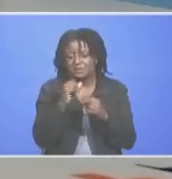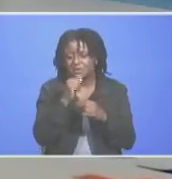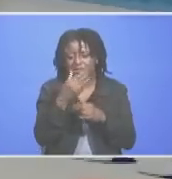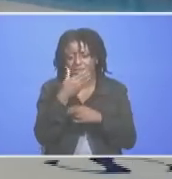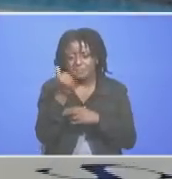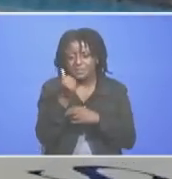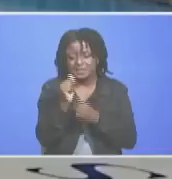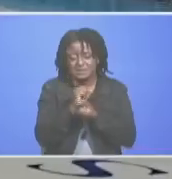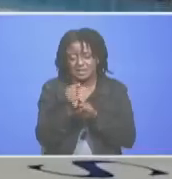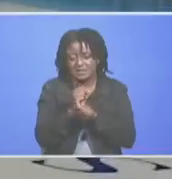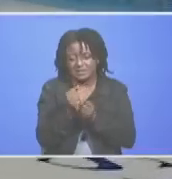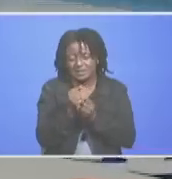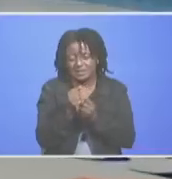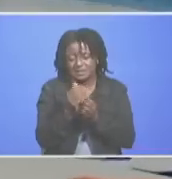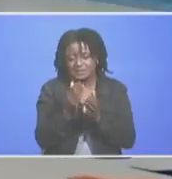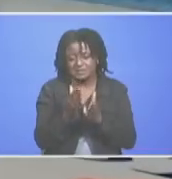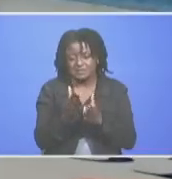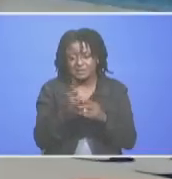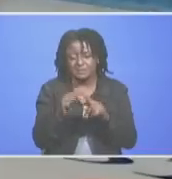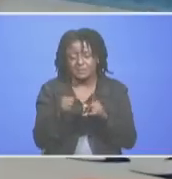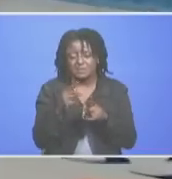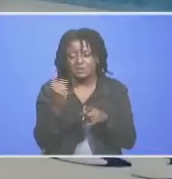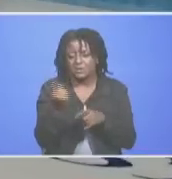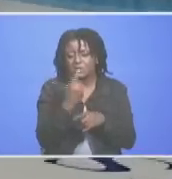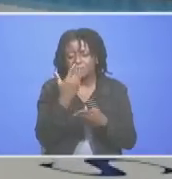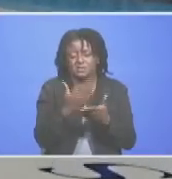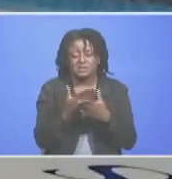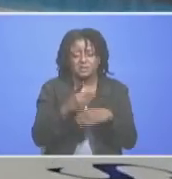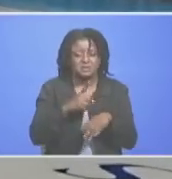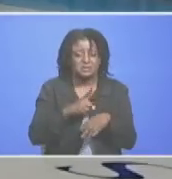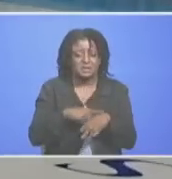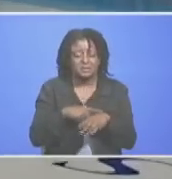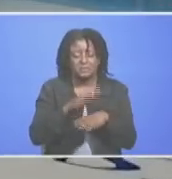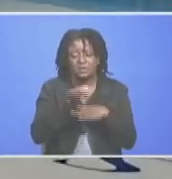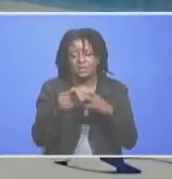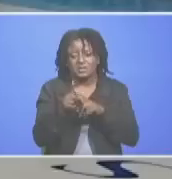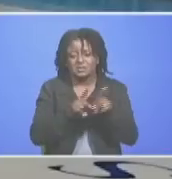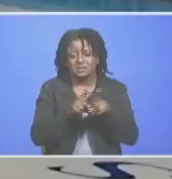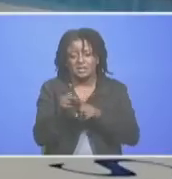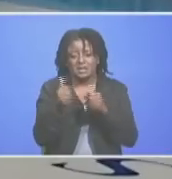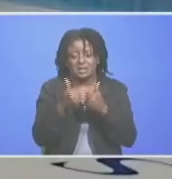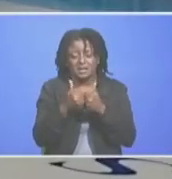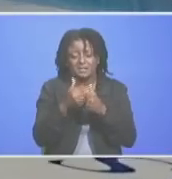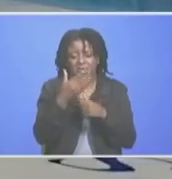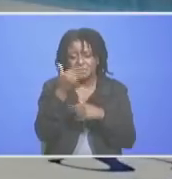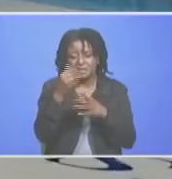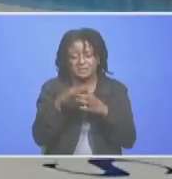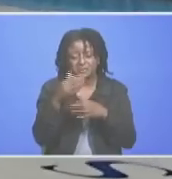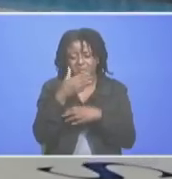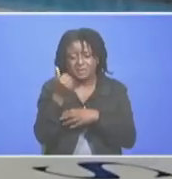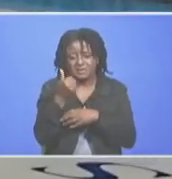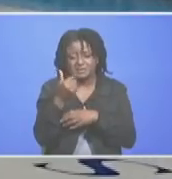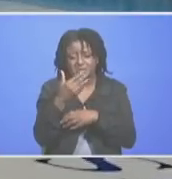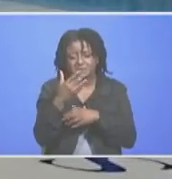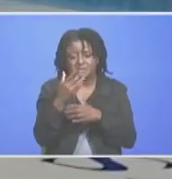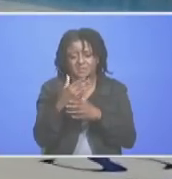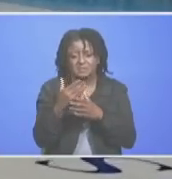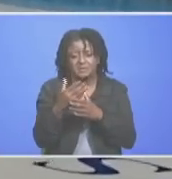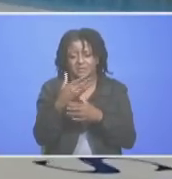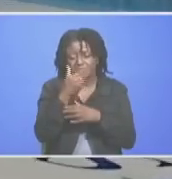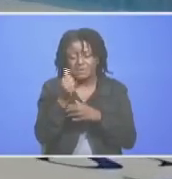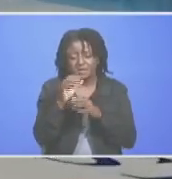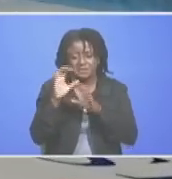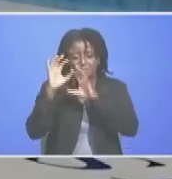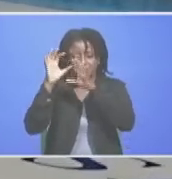it's always a good time. And then the All-Star game is the best of the best. Some of the best ballers in the entire Bahamas, they work here at Atlantis, and so that